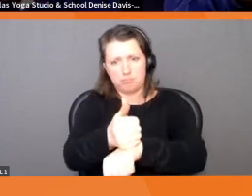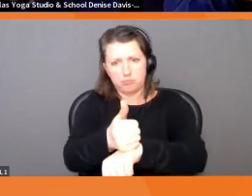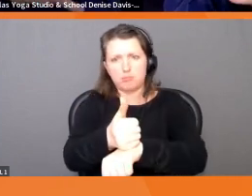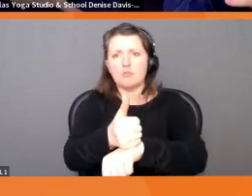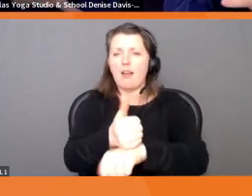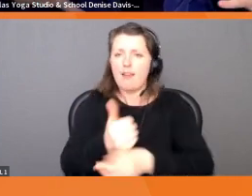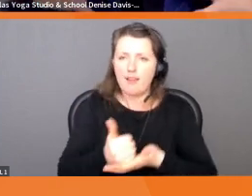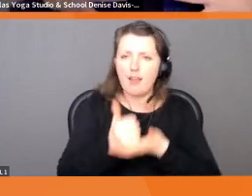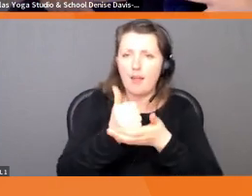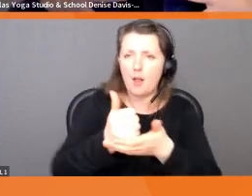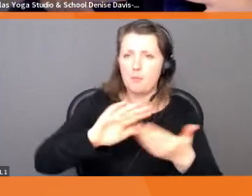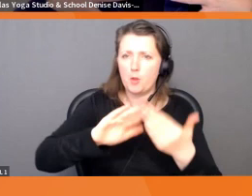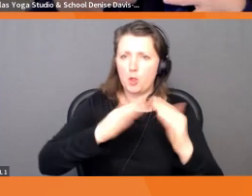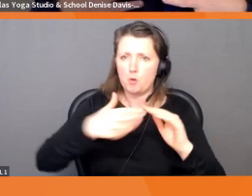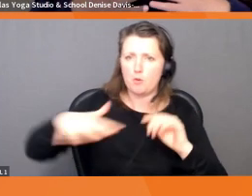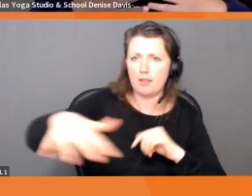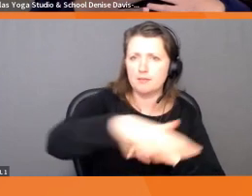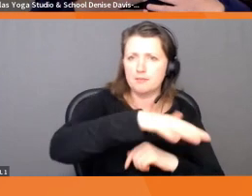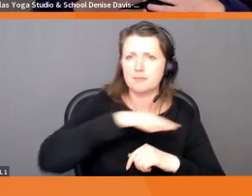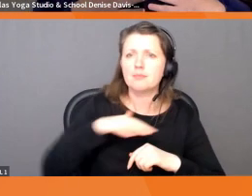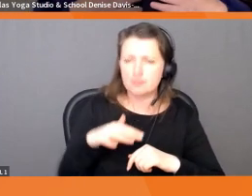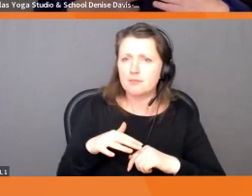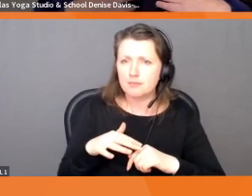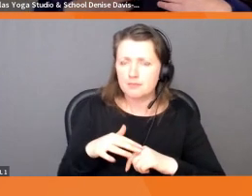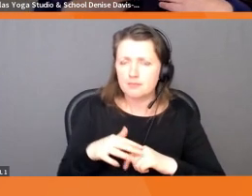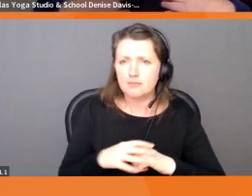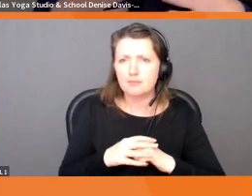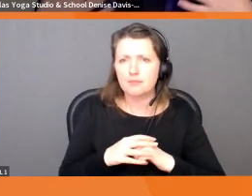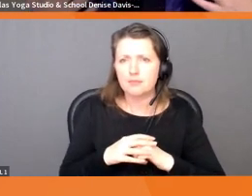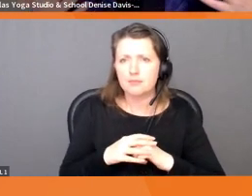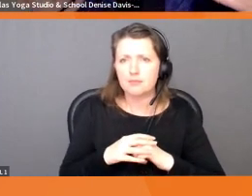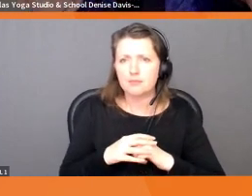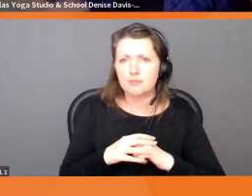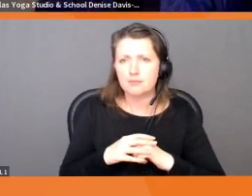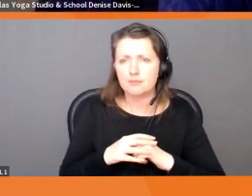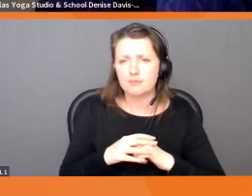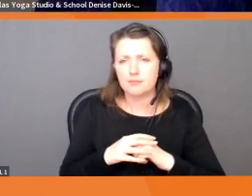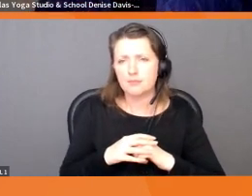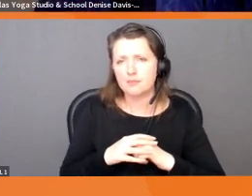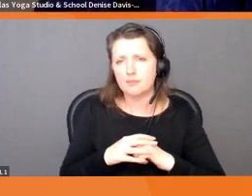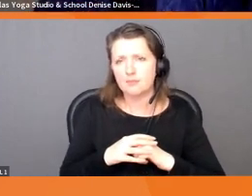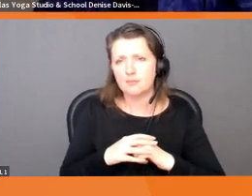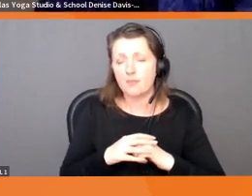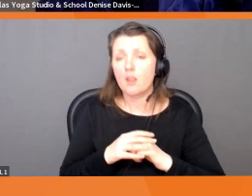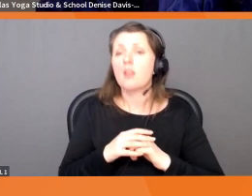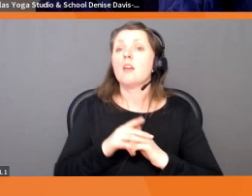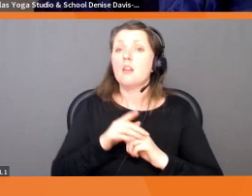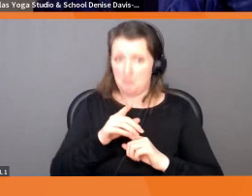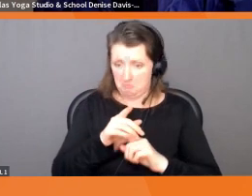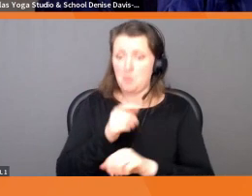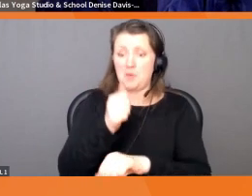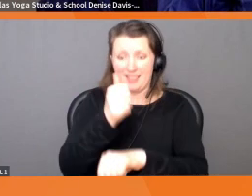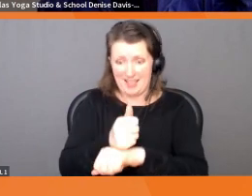we stop allowing that choice to make a difference for us. And we have to prioritize our own